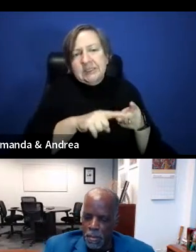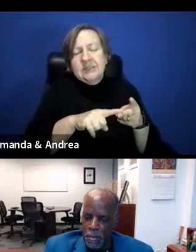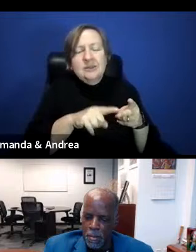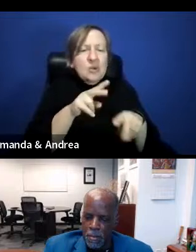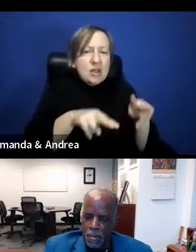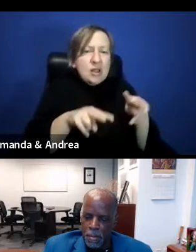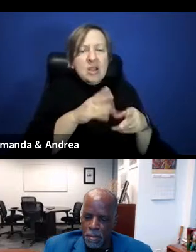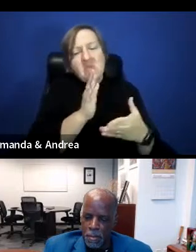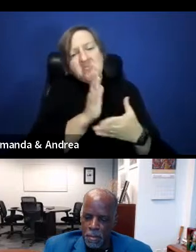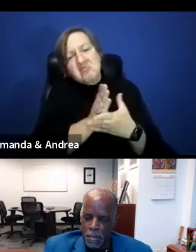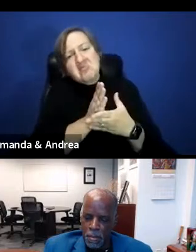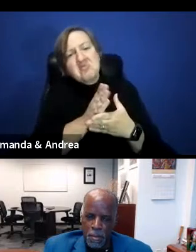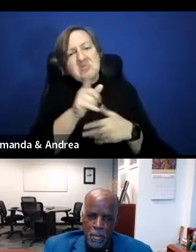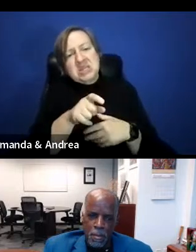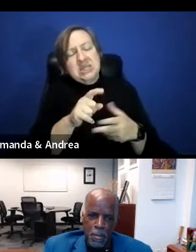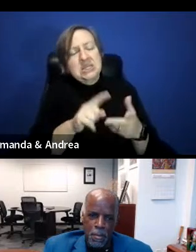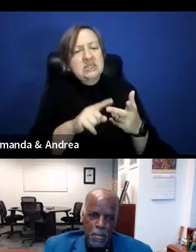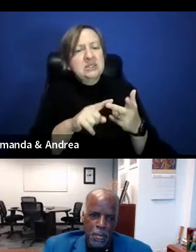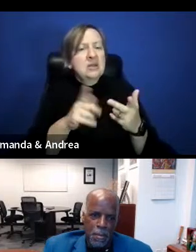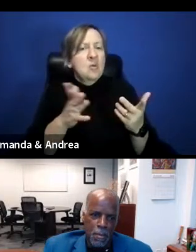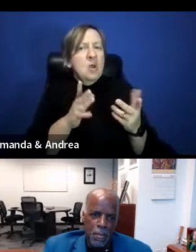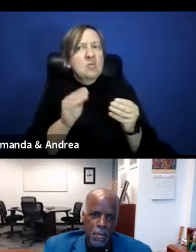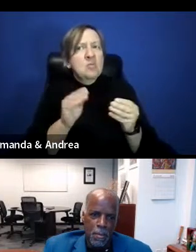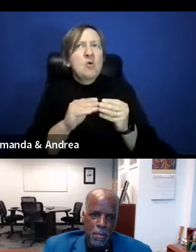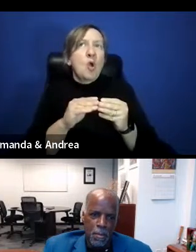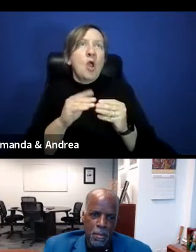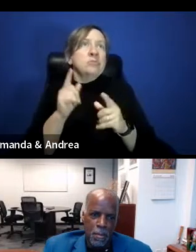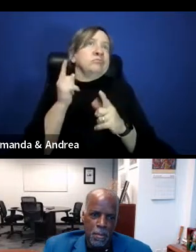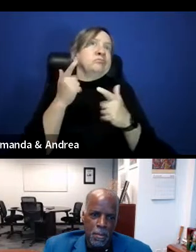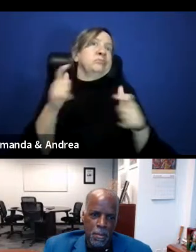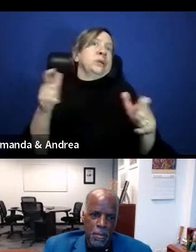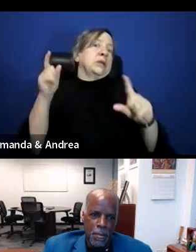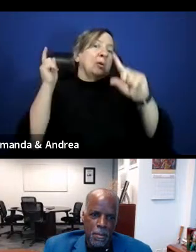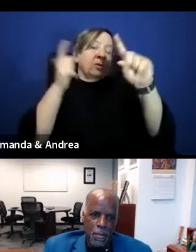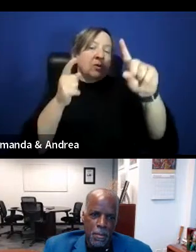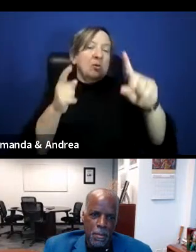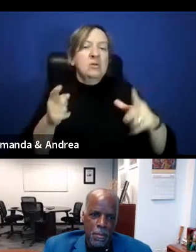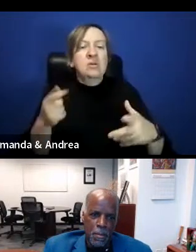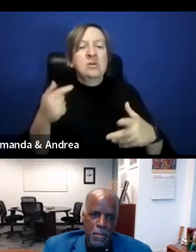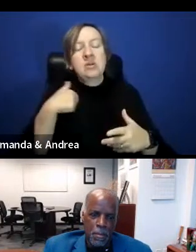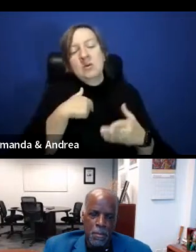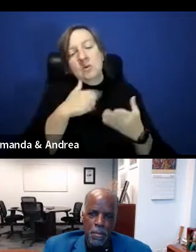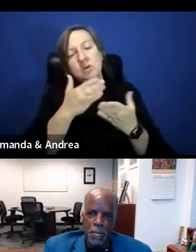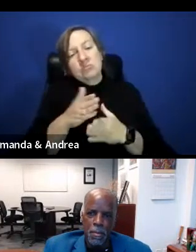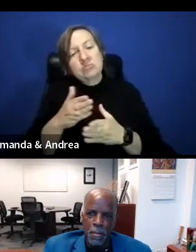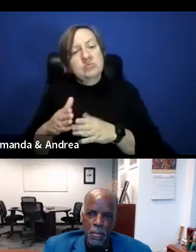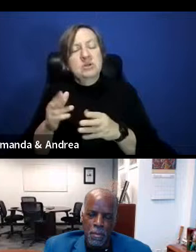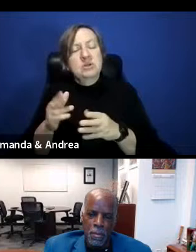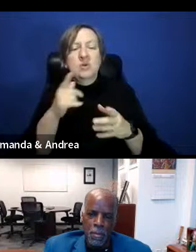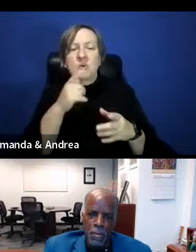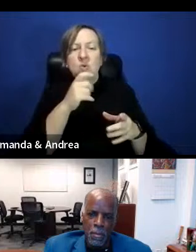the mid-range needs, and then we looked at things that were more aspirational, and we really broke those down based on user groups, because we really wanted to make